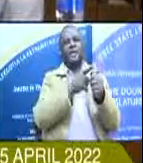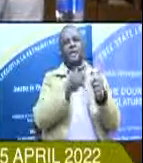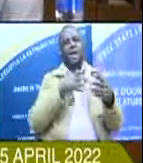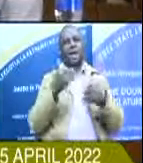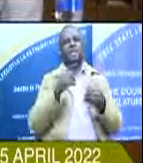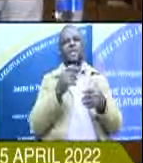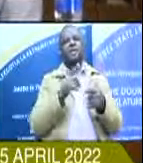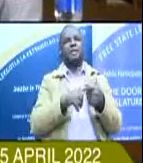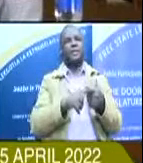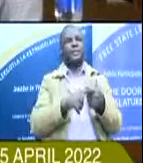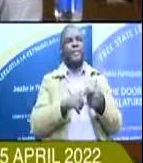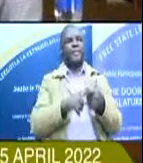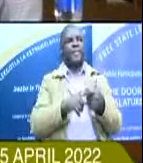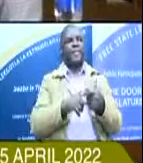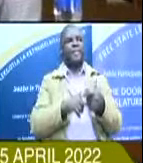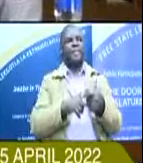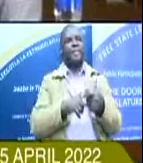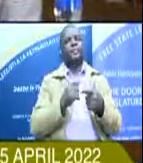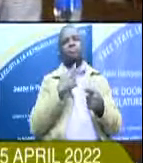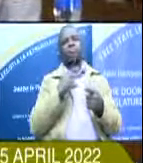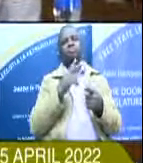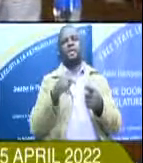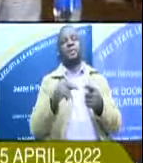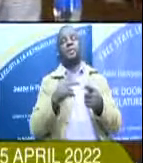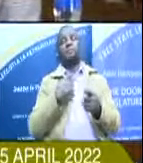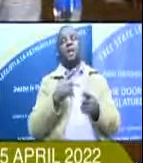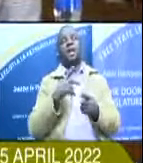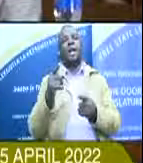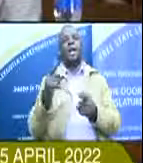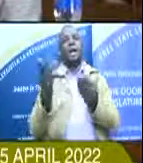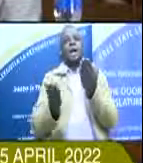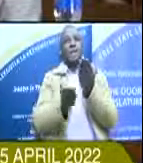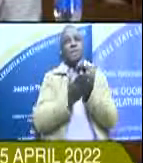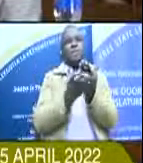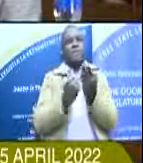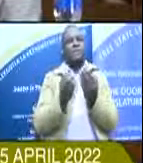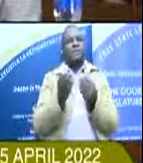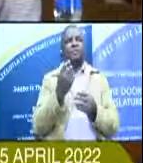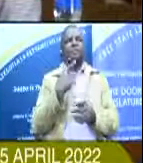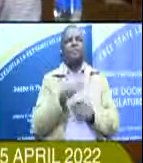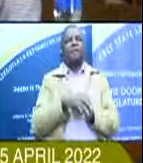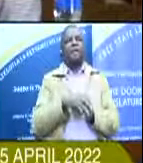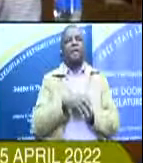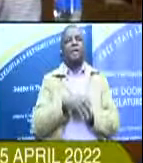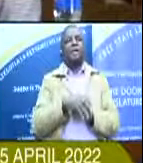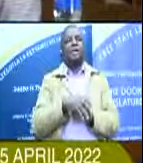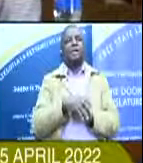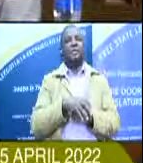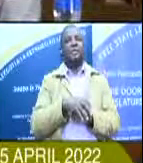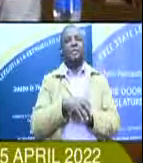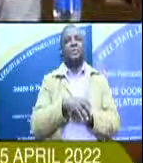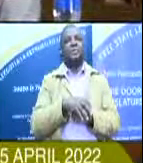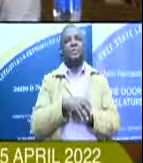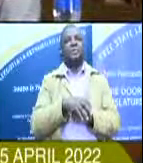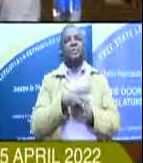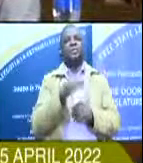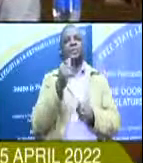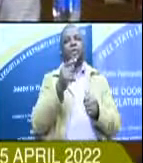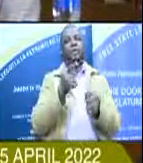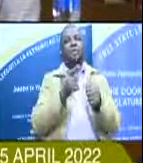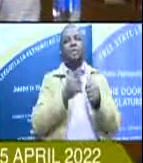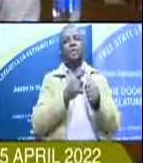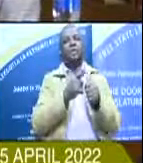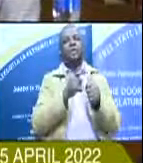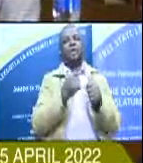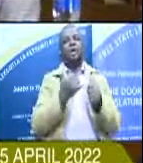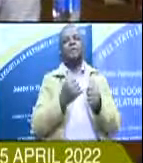it's let me not read this, you see them in the speech. This budget